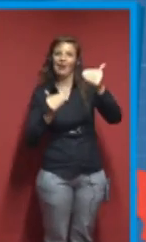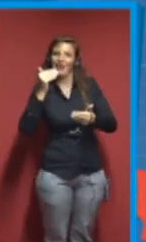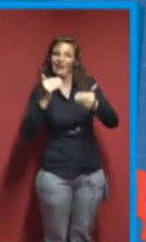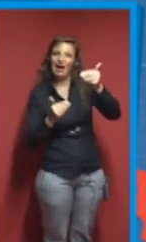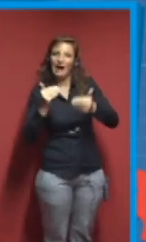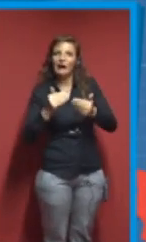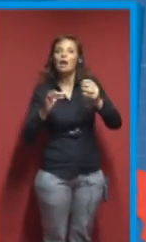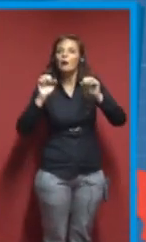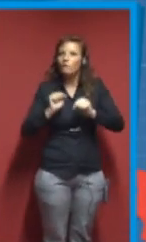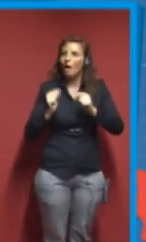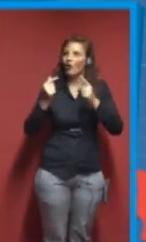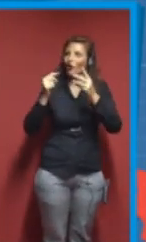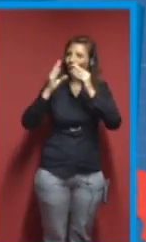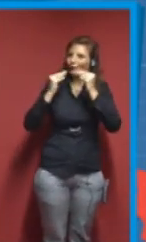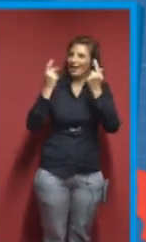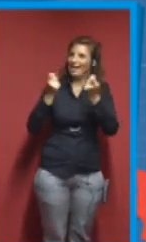their actions.